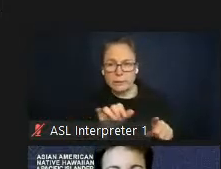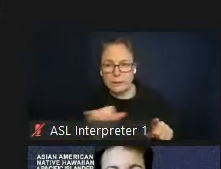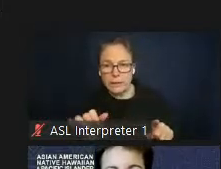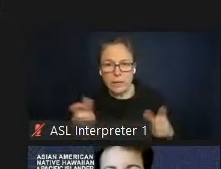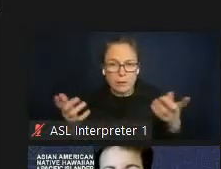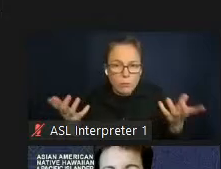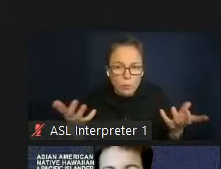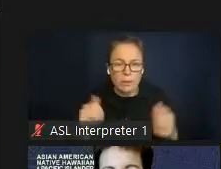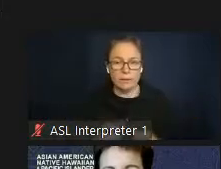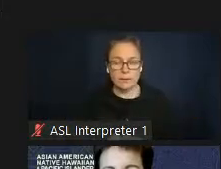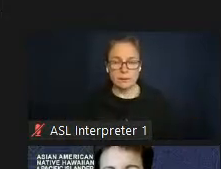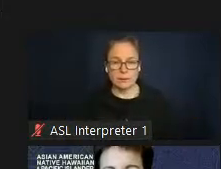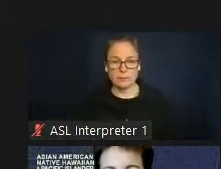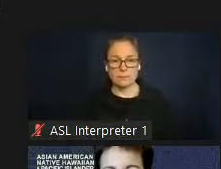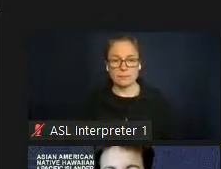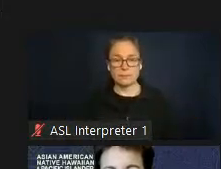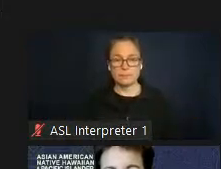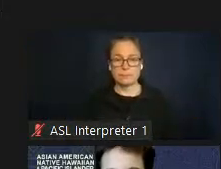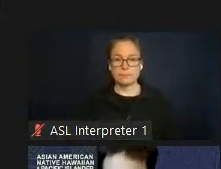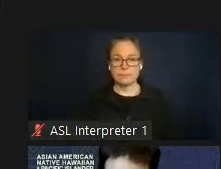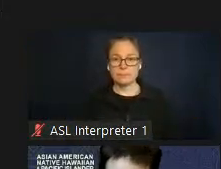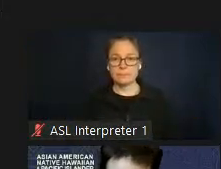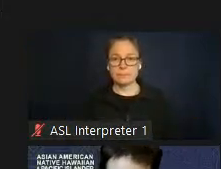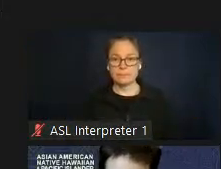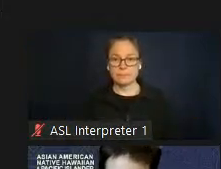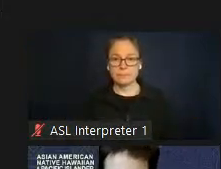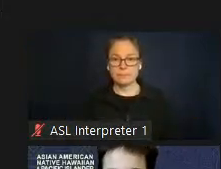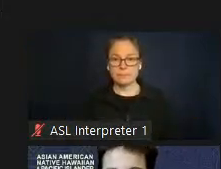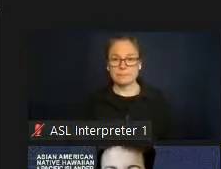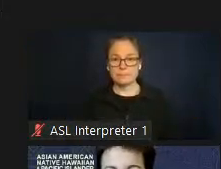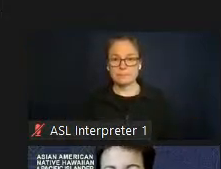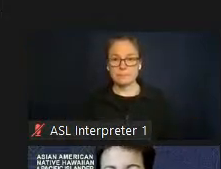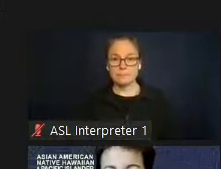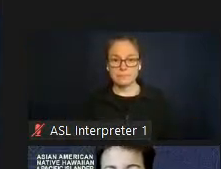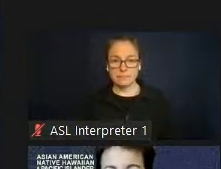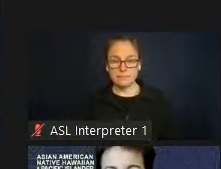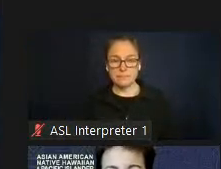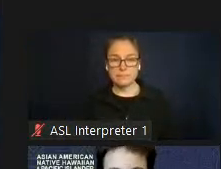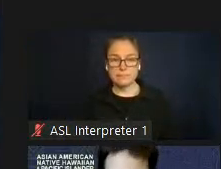from a functional perspective. Next slide.